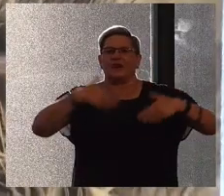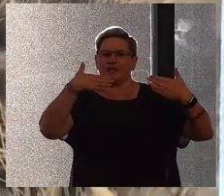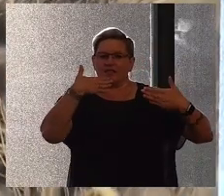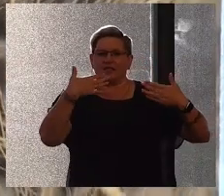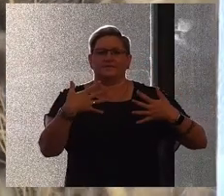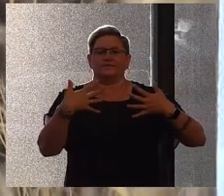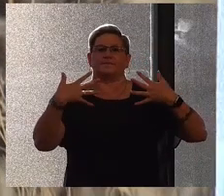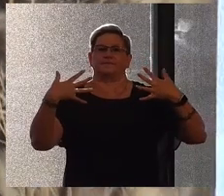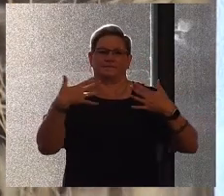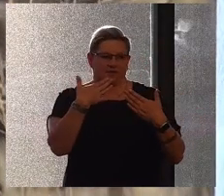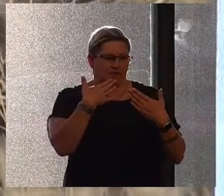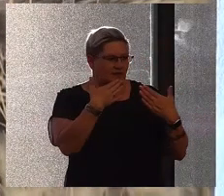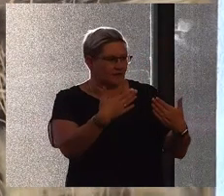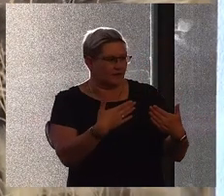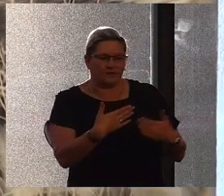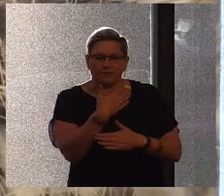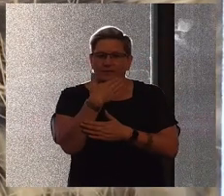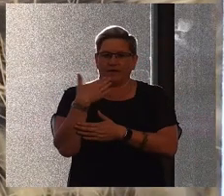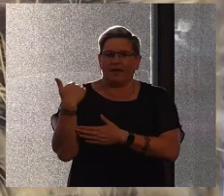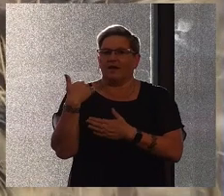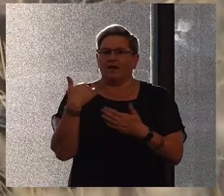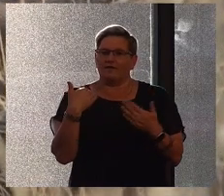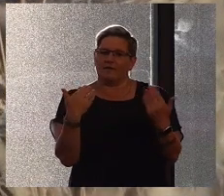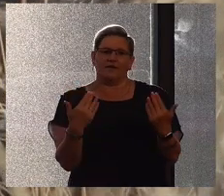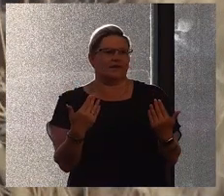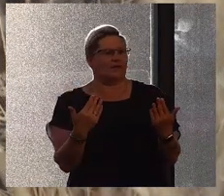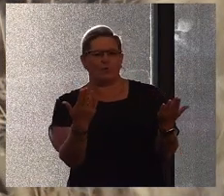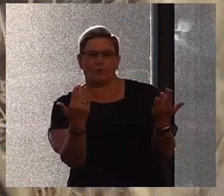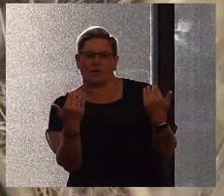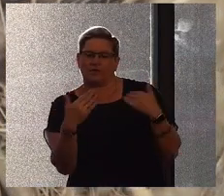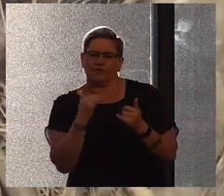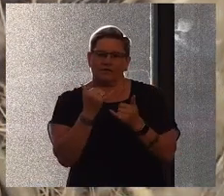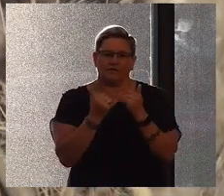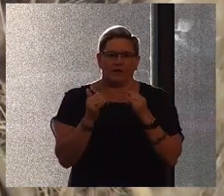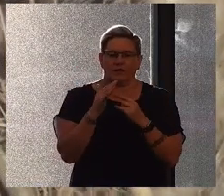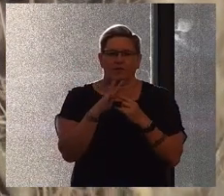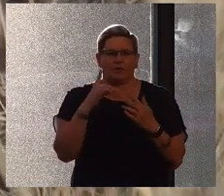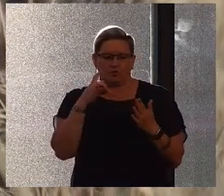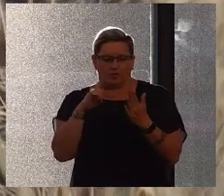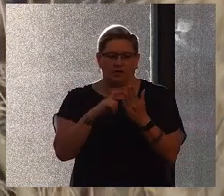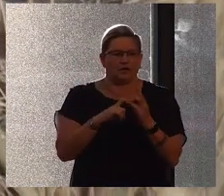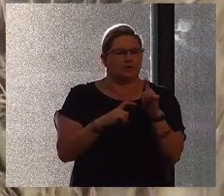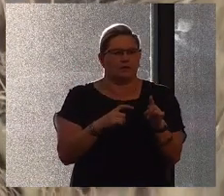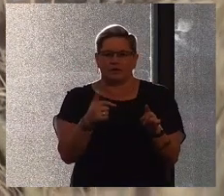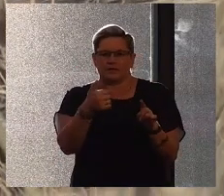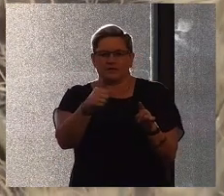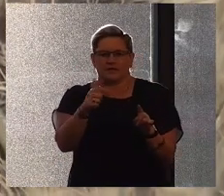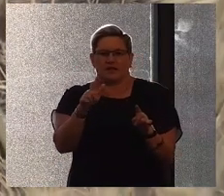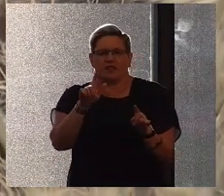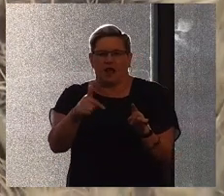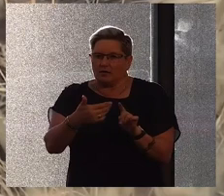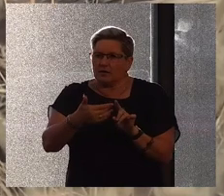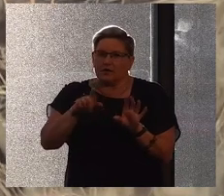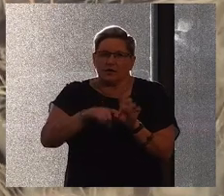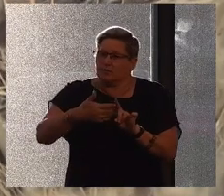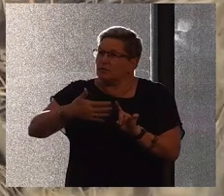Thank you very much for that welcome. It's so important to recognise the 60,000 years of history that we